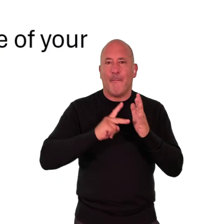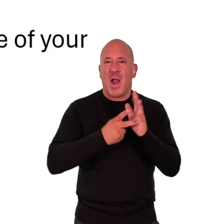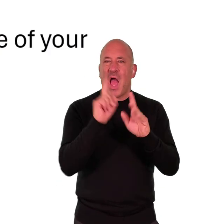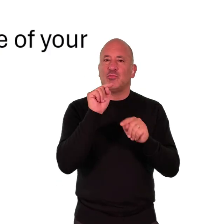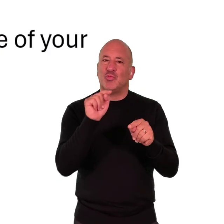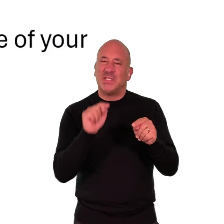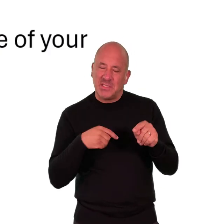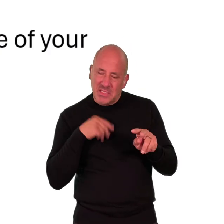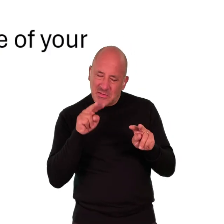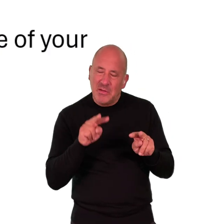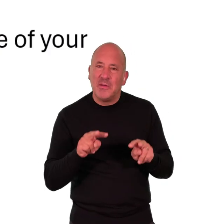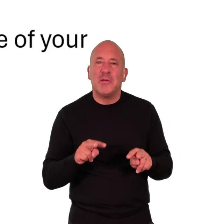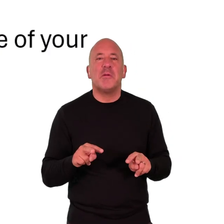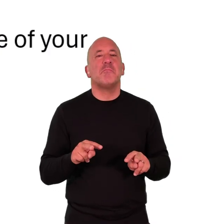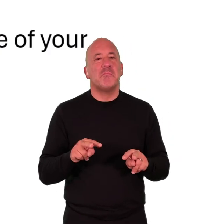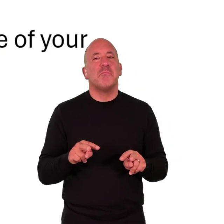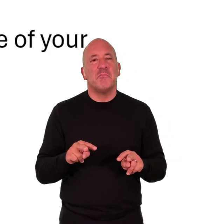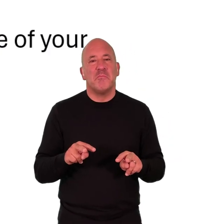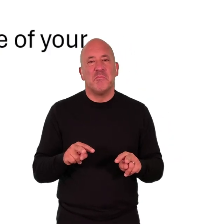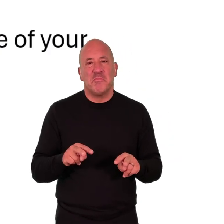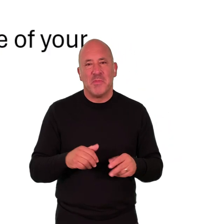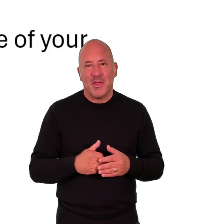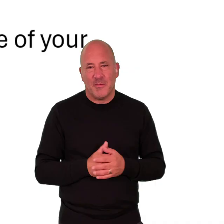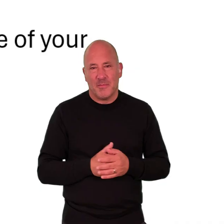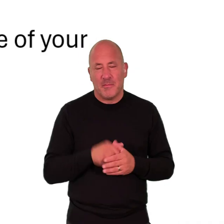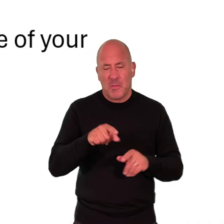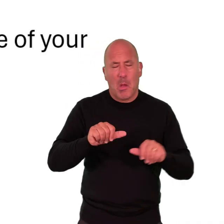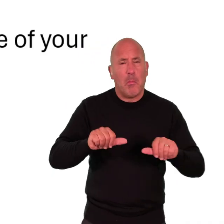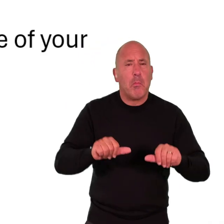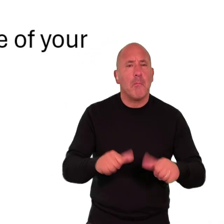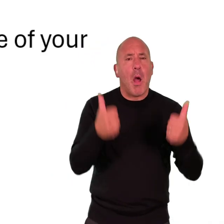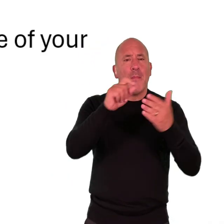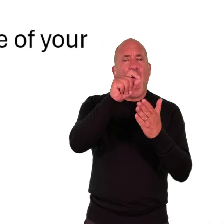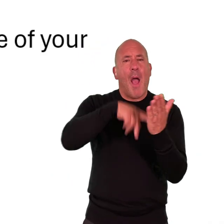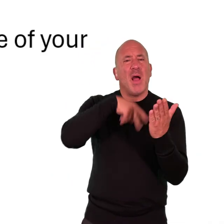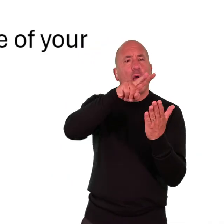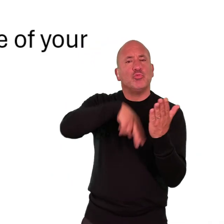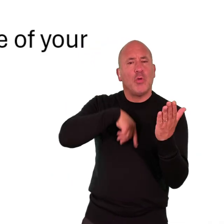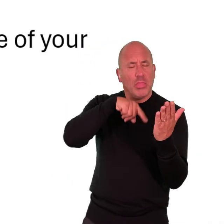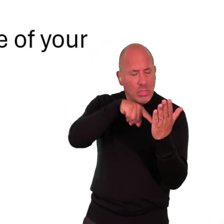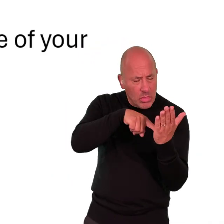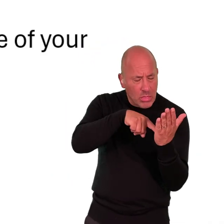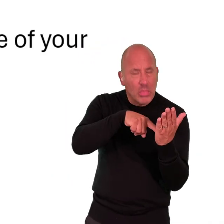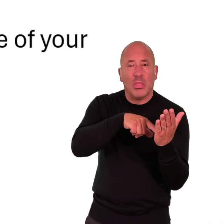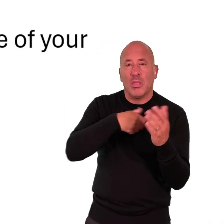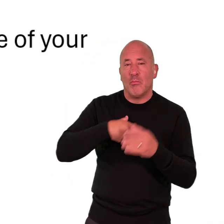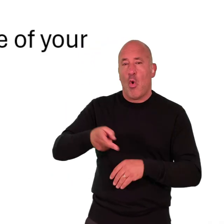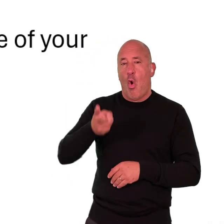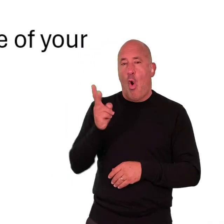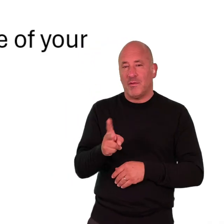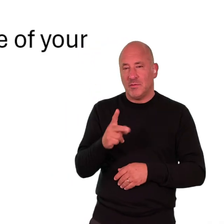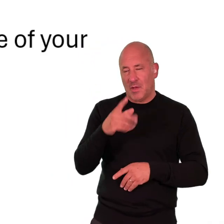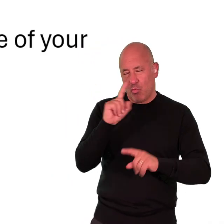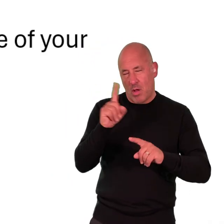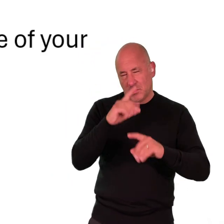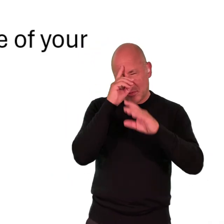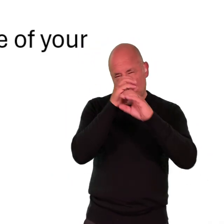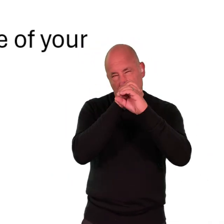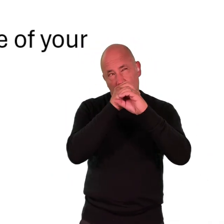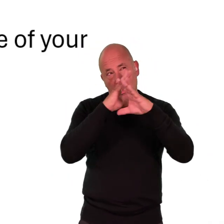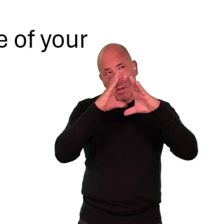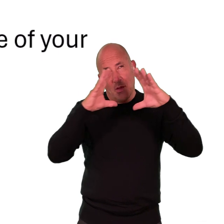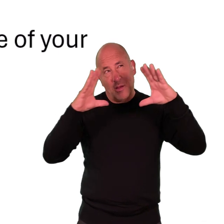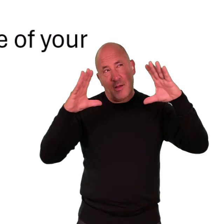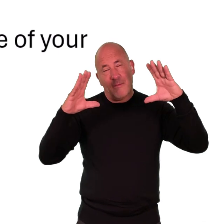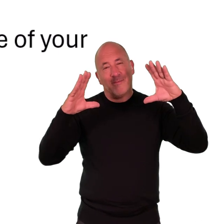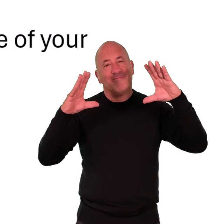spend shows what your plans are. When I see a strong application, I can actually often get quite a clear picture of the